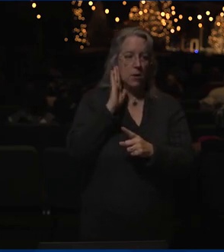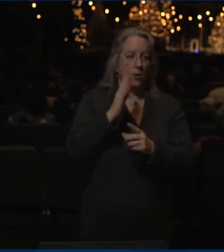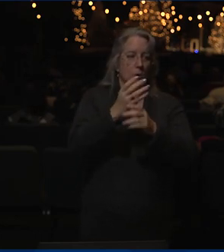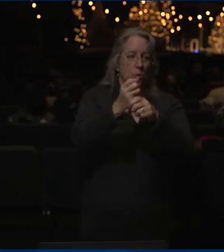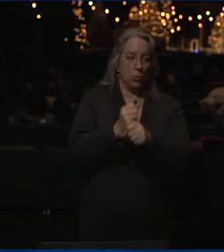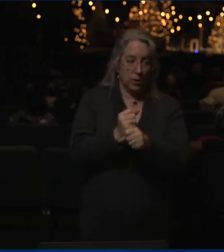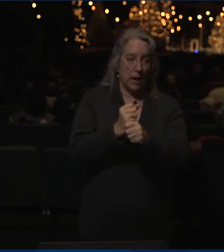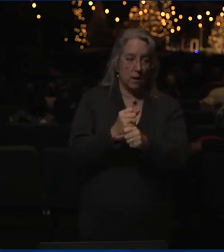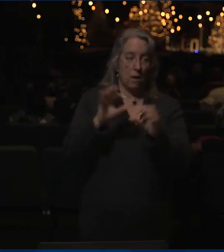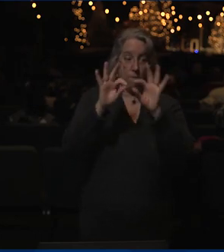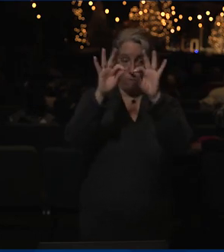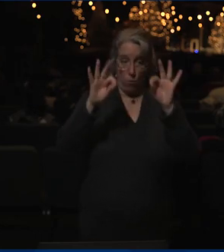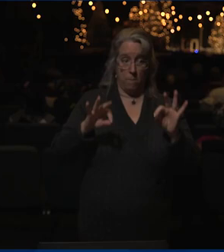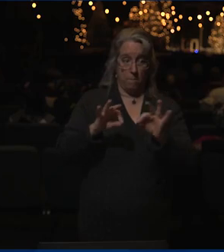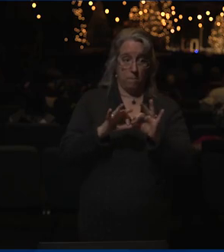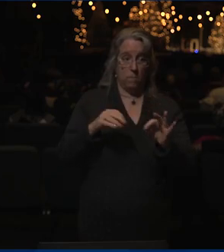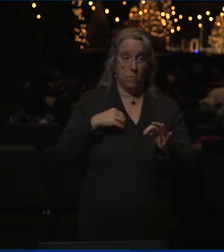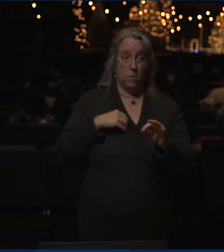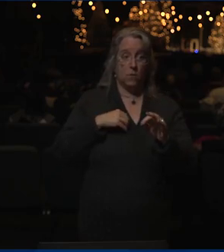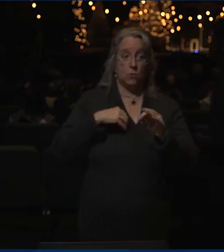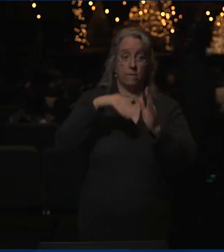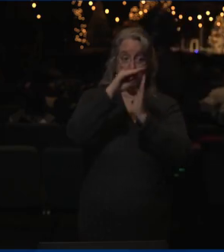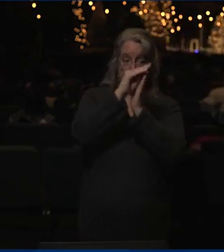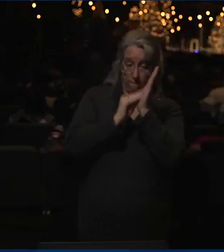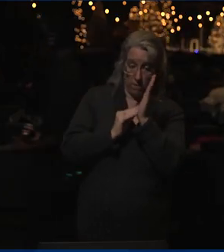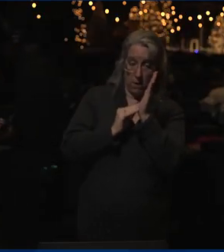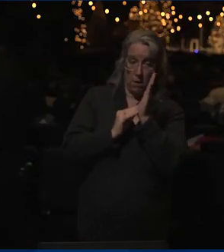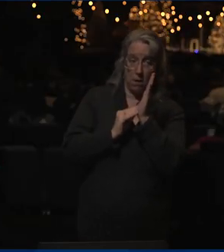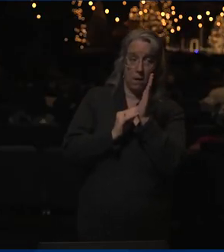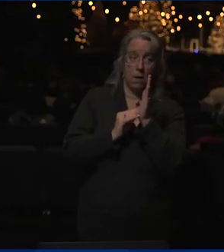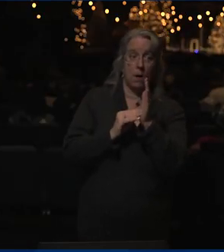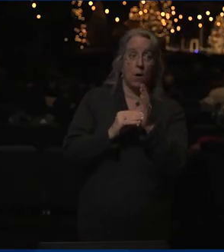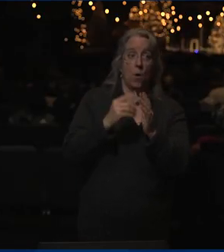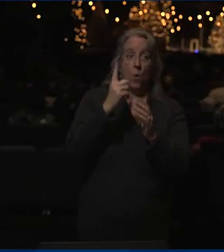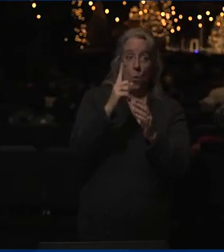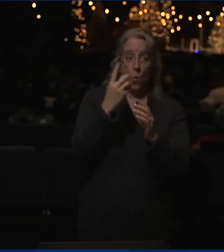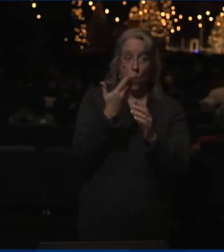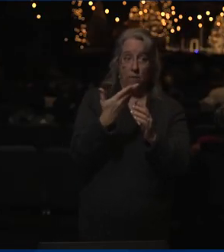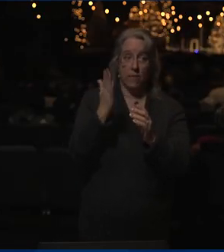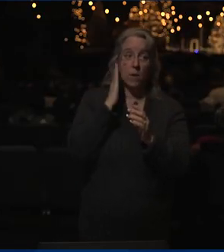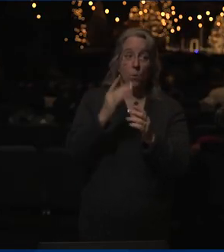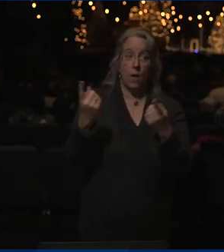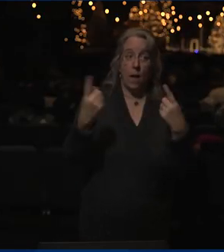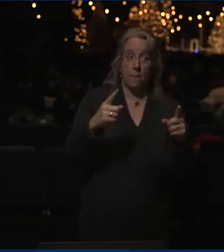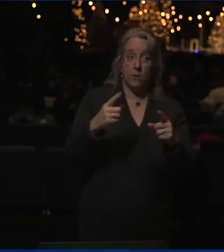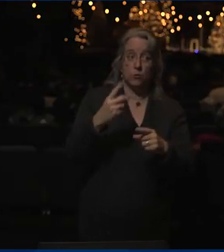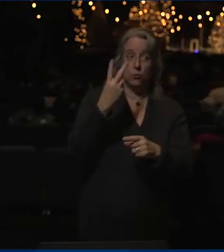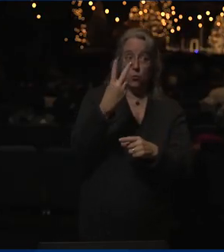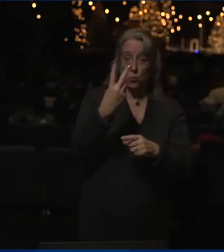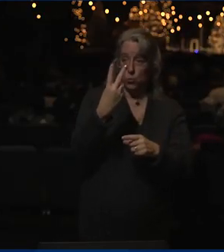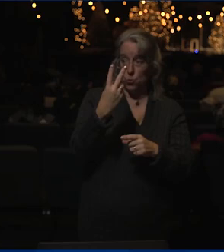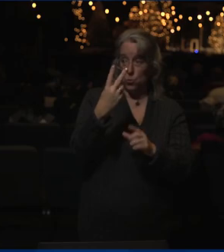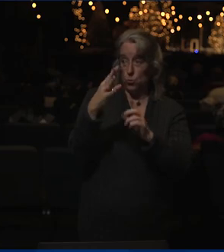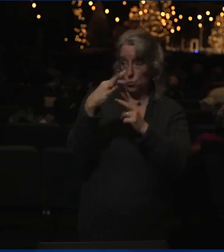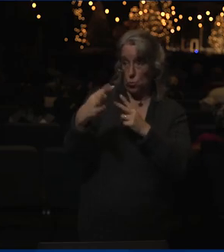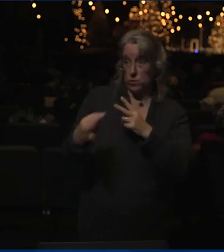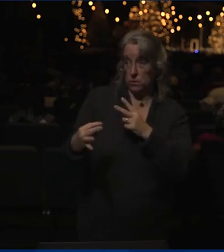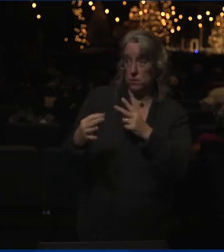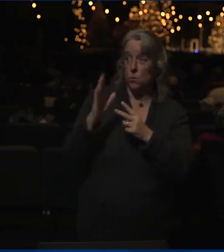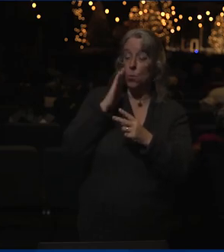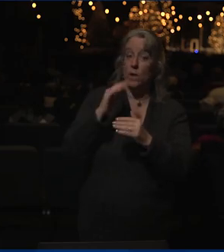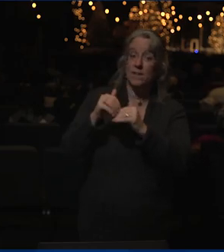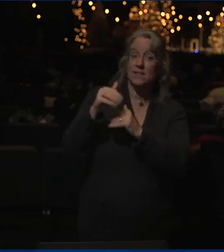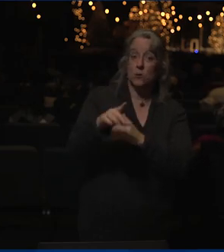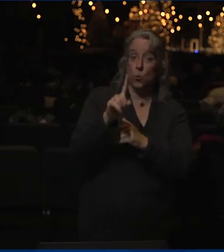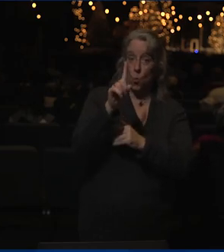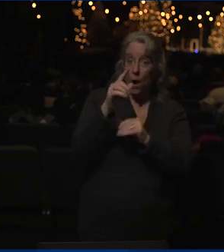back to you. If you fill that out, one thing's going to happen, and you'll have two choices. We're going to send you one email, and